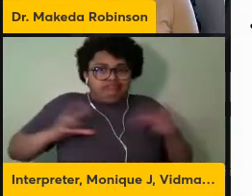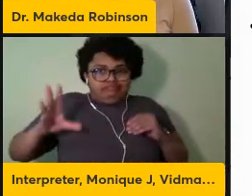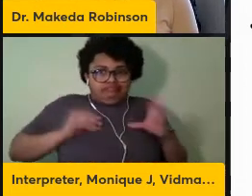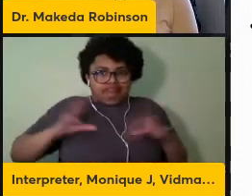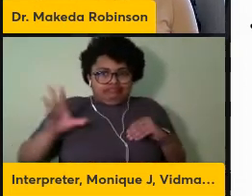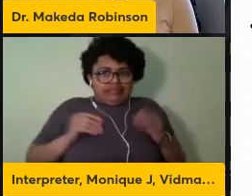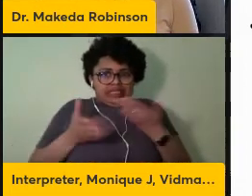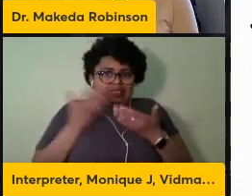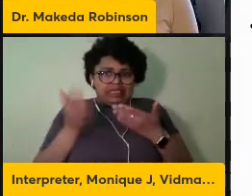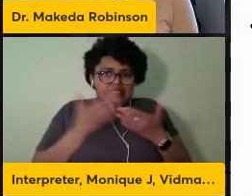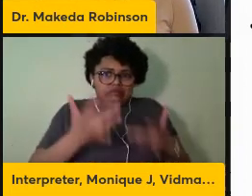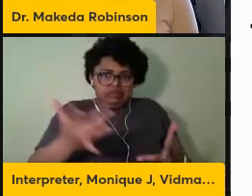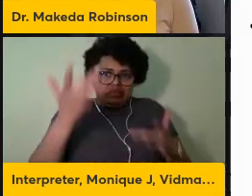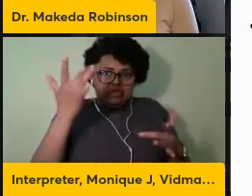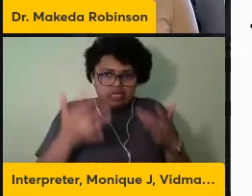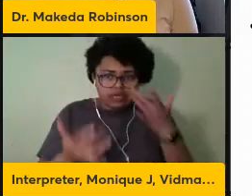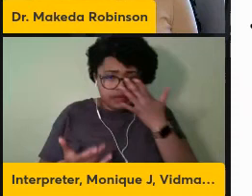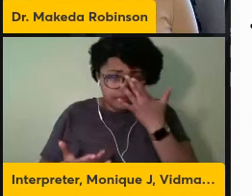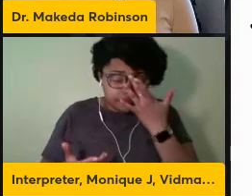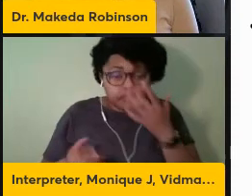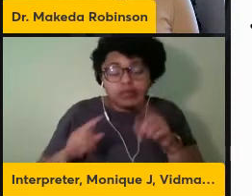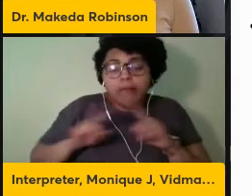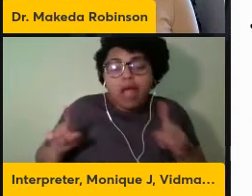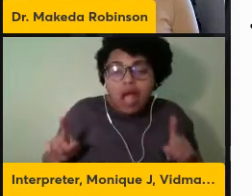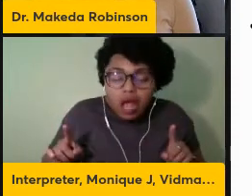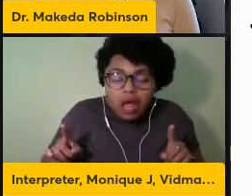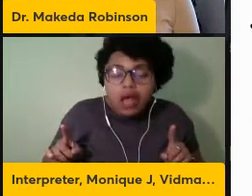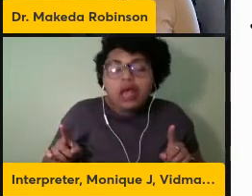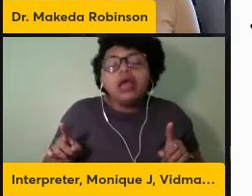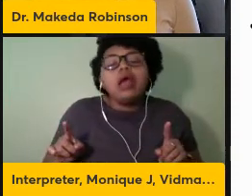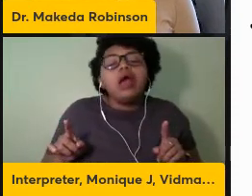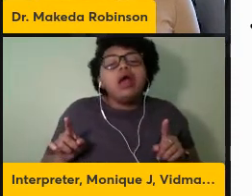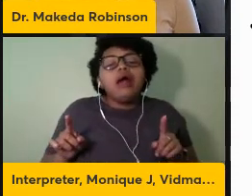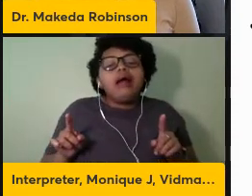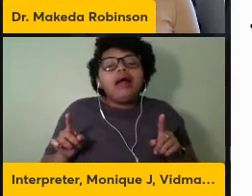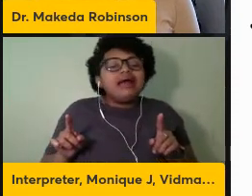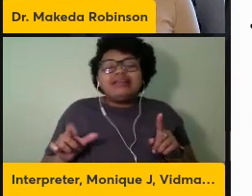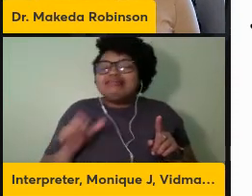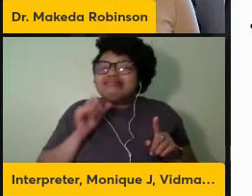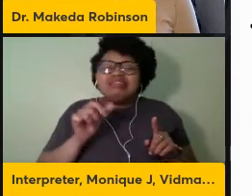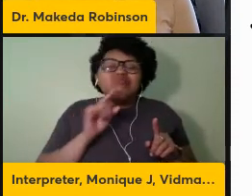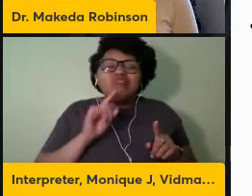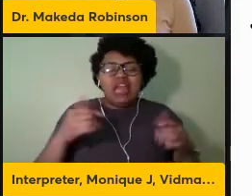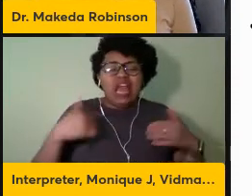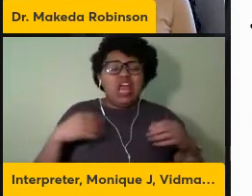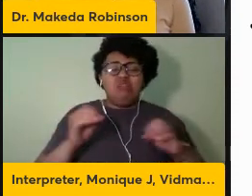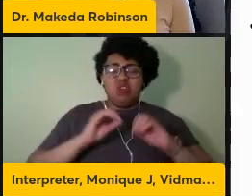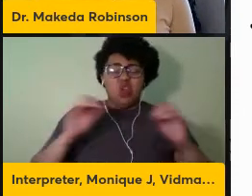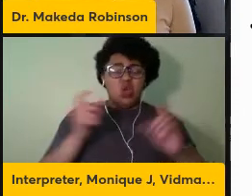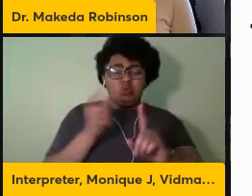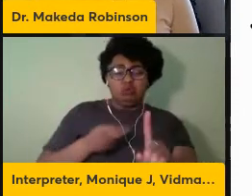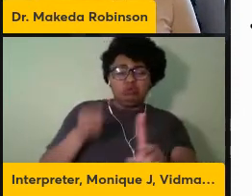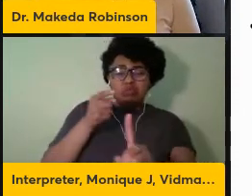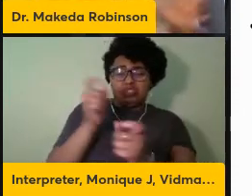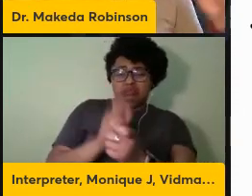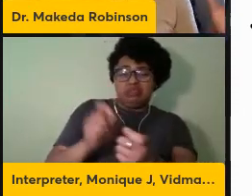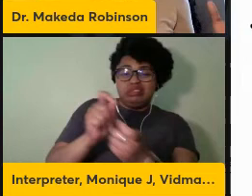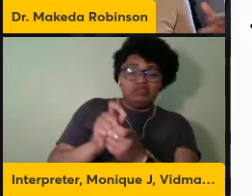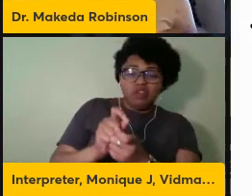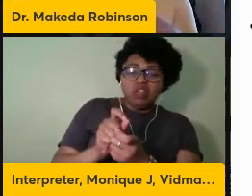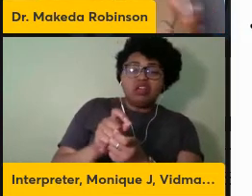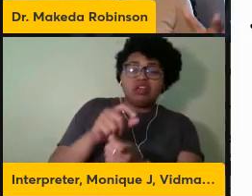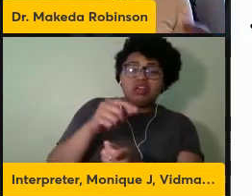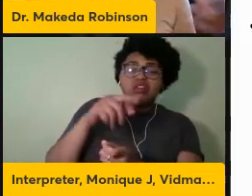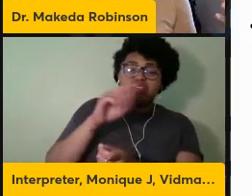symptoms. And this difference really had no geographic target. So it was